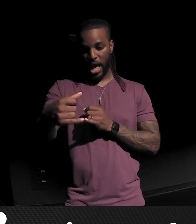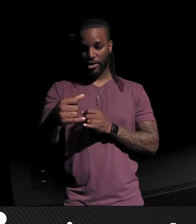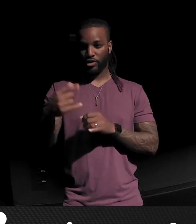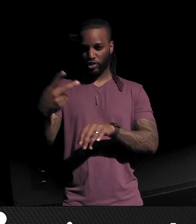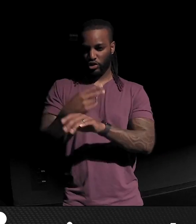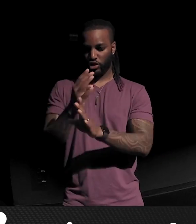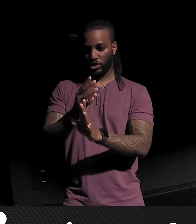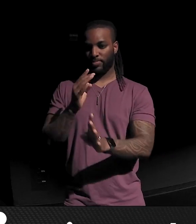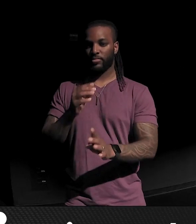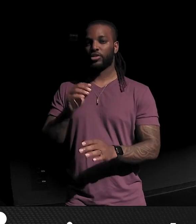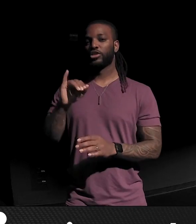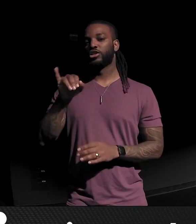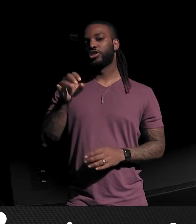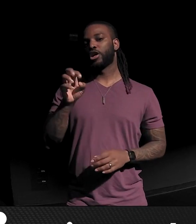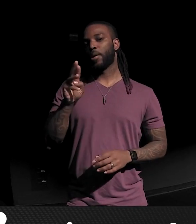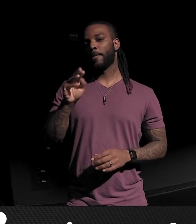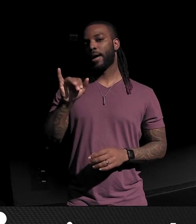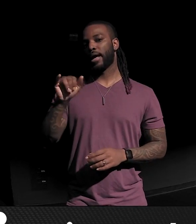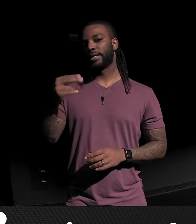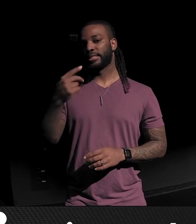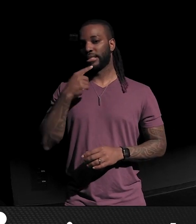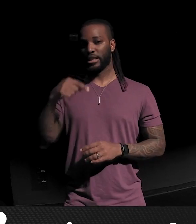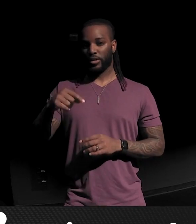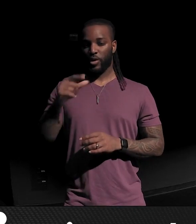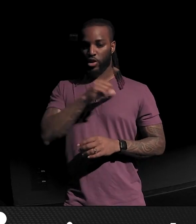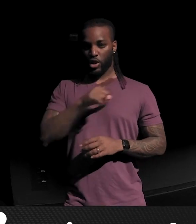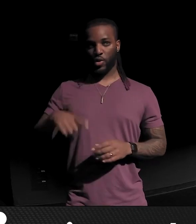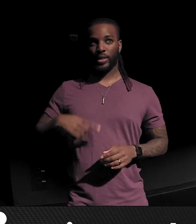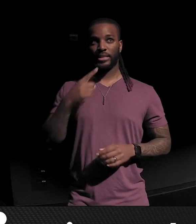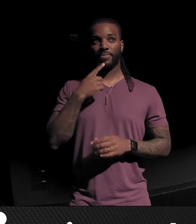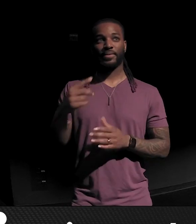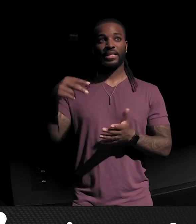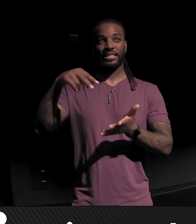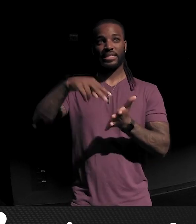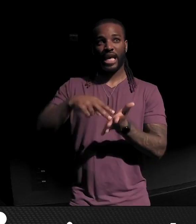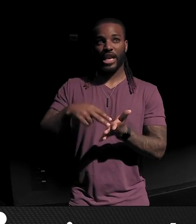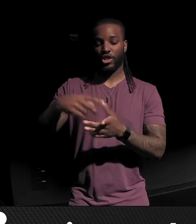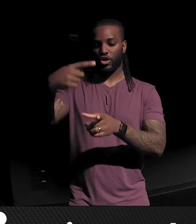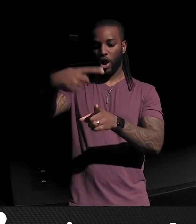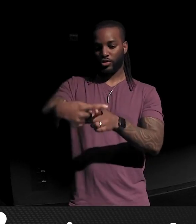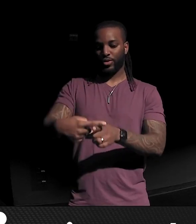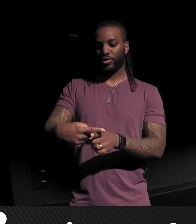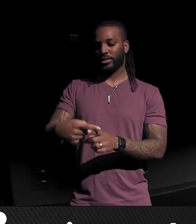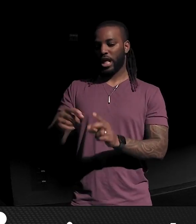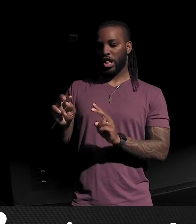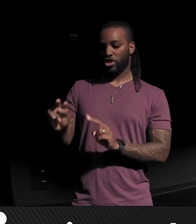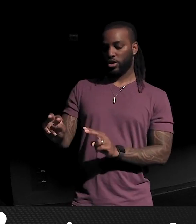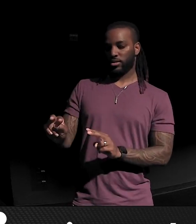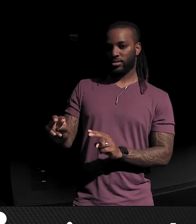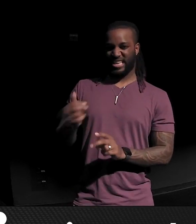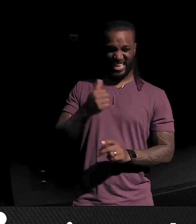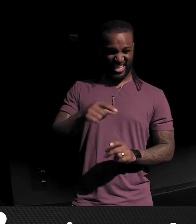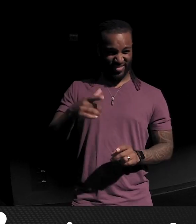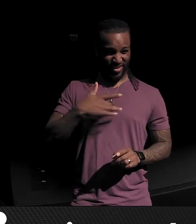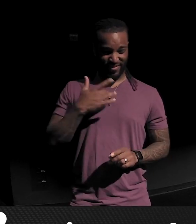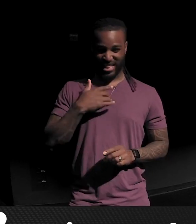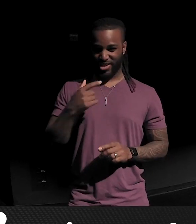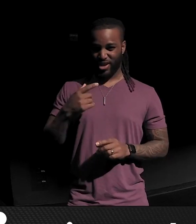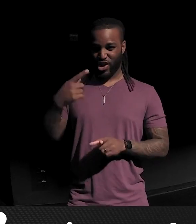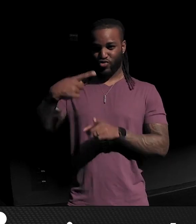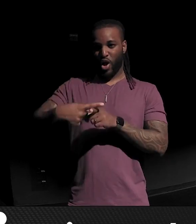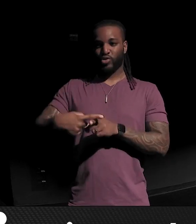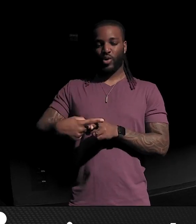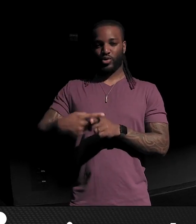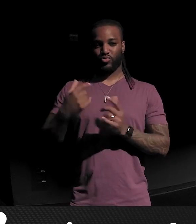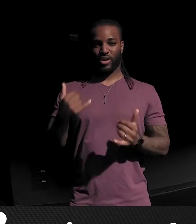say it like this. This is what the Lord says: "Stand at the crossroads and look." Do any of you feel like you're at a crossroads? You don't know.